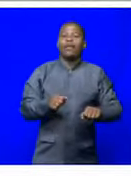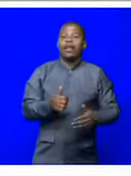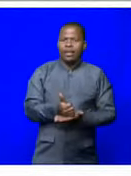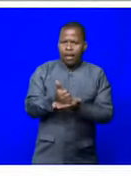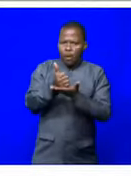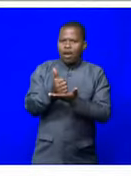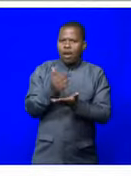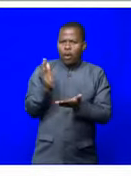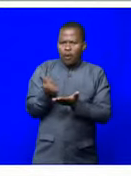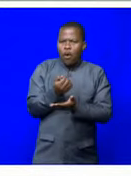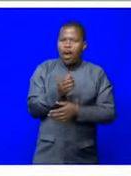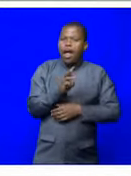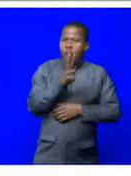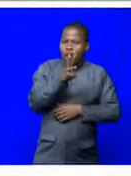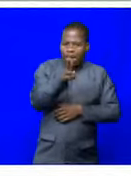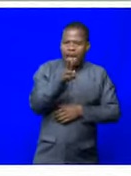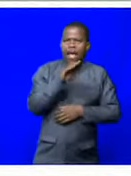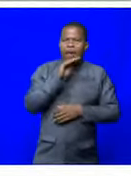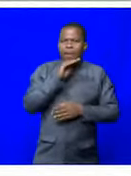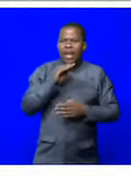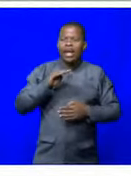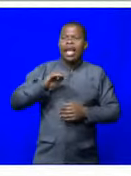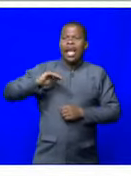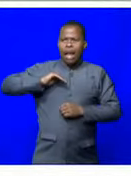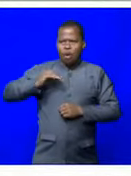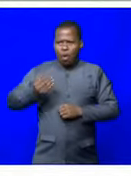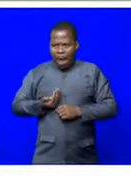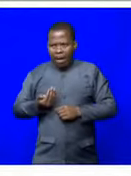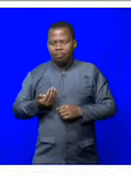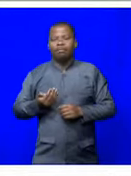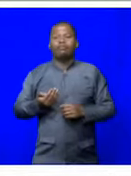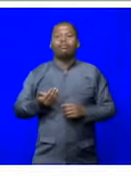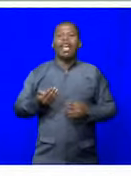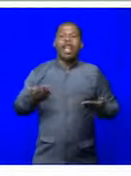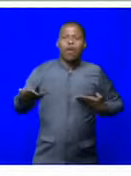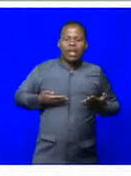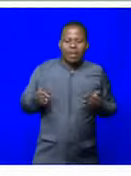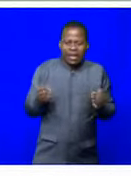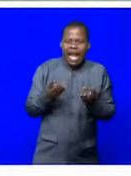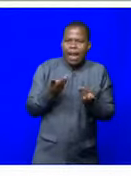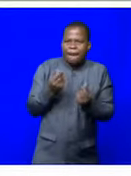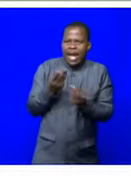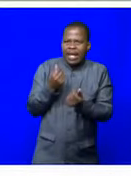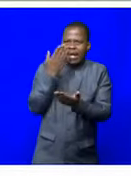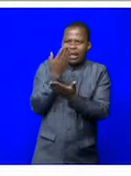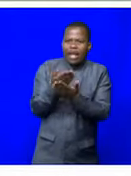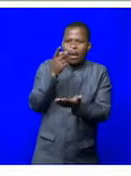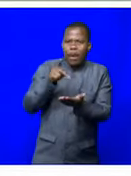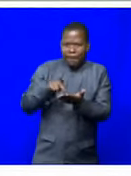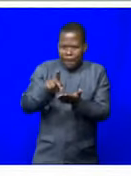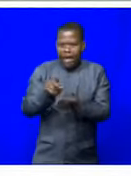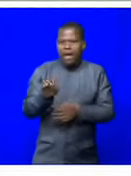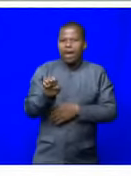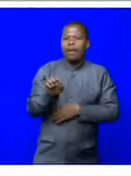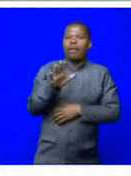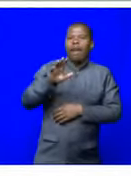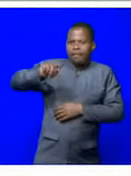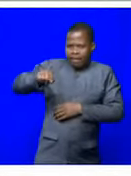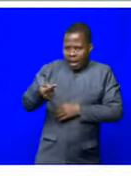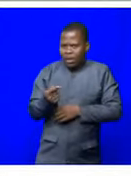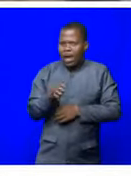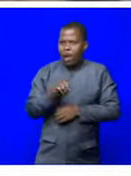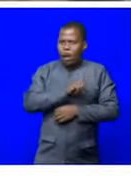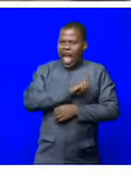asivule lithuba lokwe ukuthi bangaboleka imali up to 5,000 emalangeni yekwe ukuthi baphindze